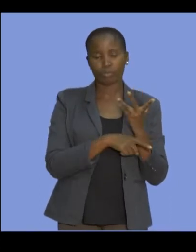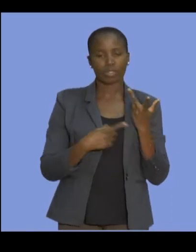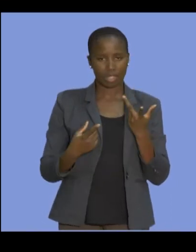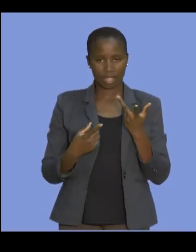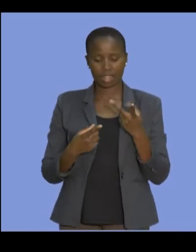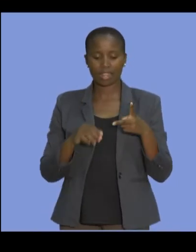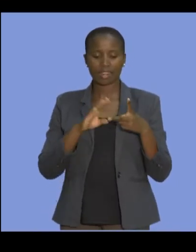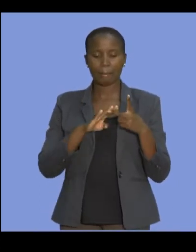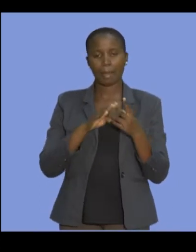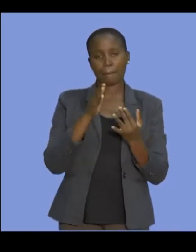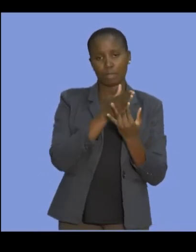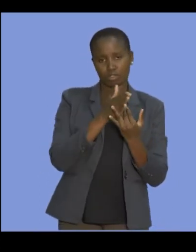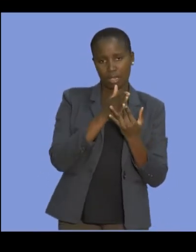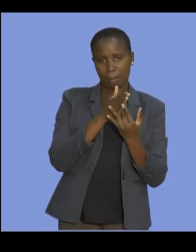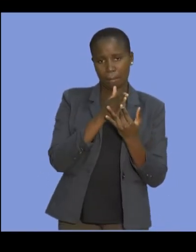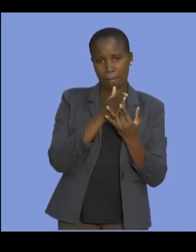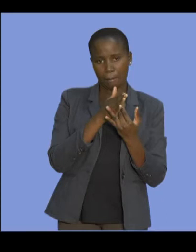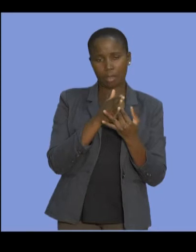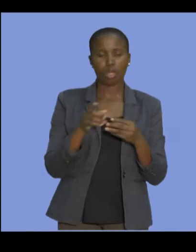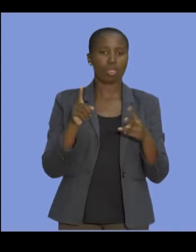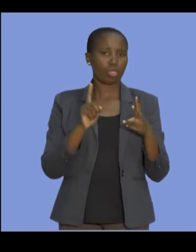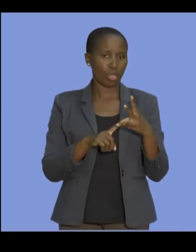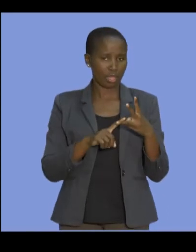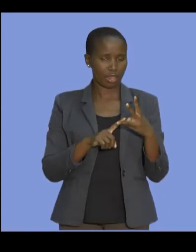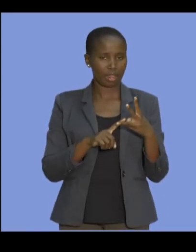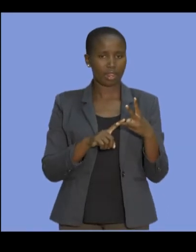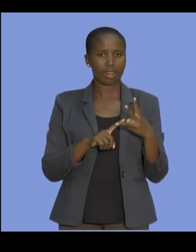quartile, and the maximum value.